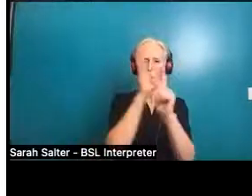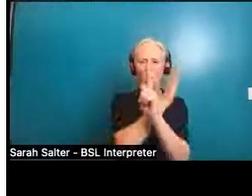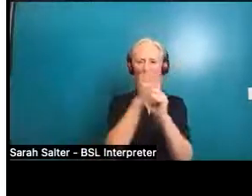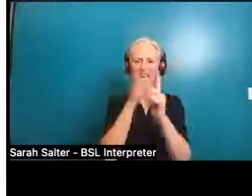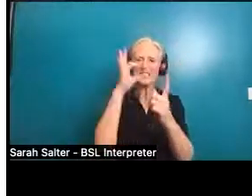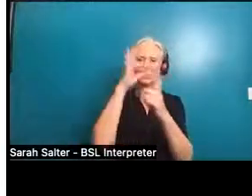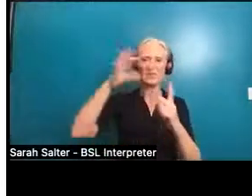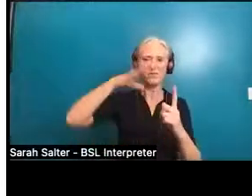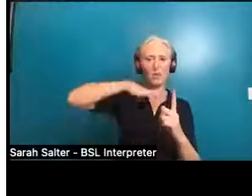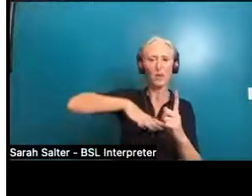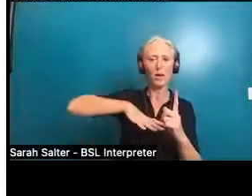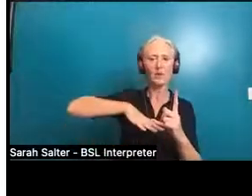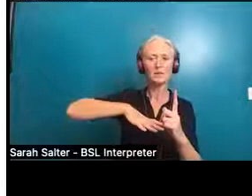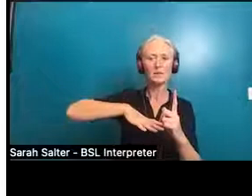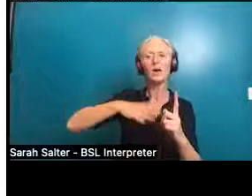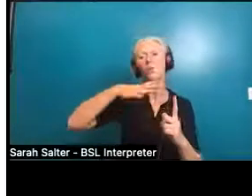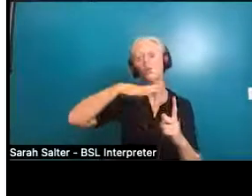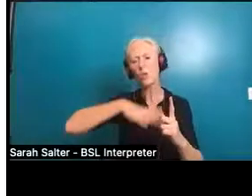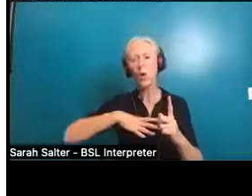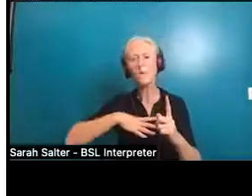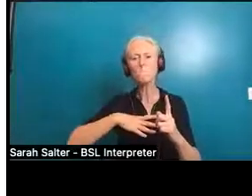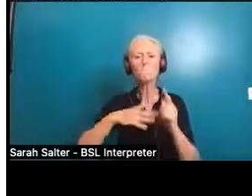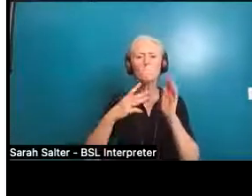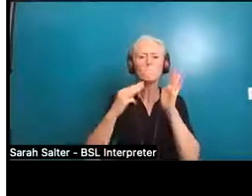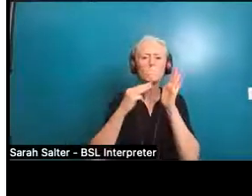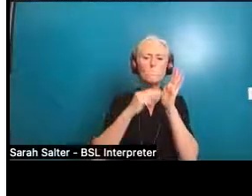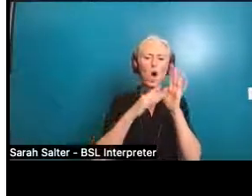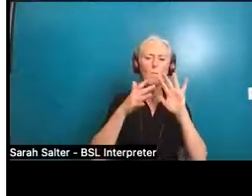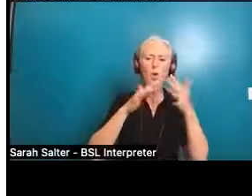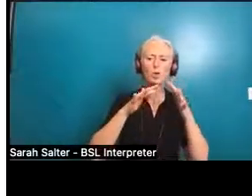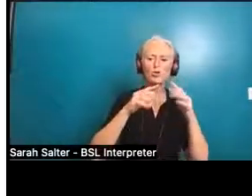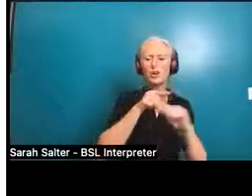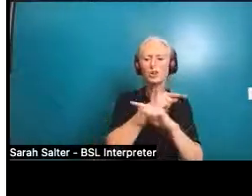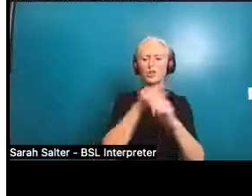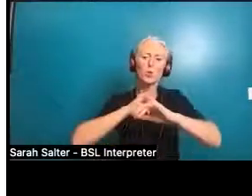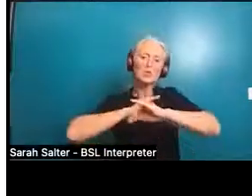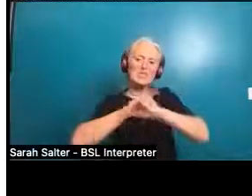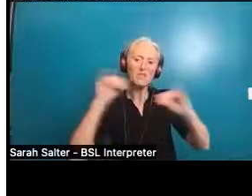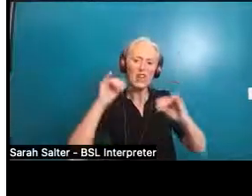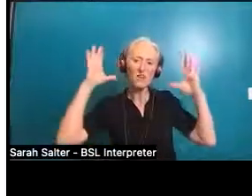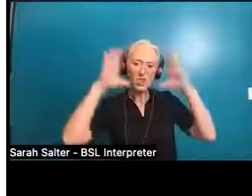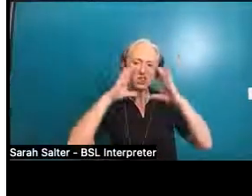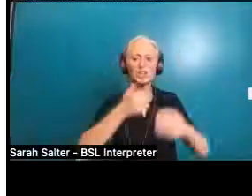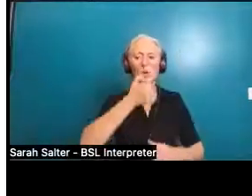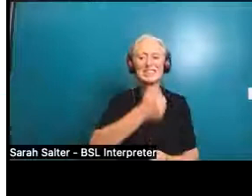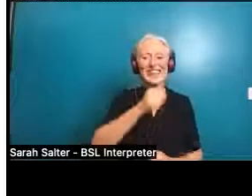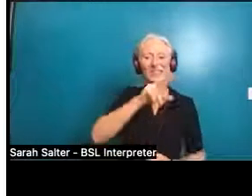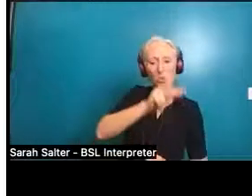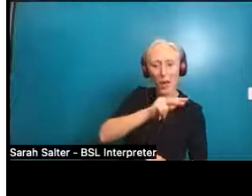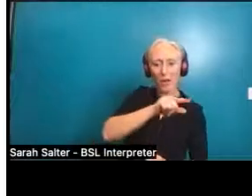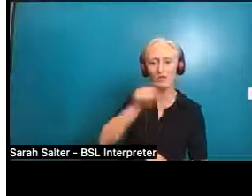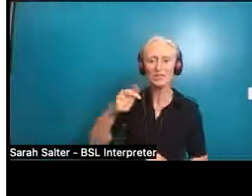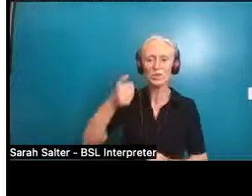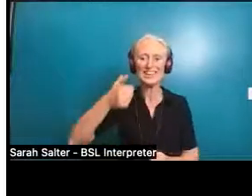looking for patients with moderate to severe vision. So the vision should be 612 to 660. So anywhere between kind